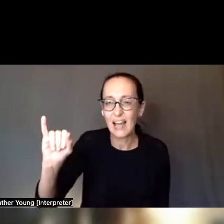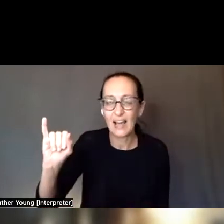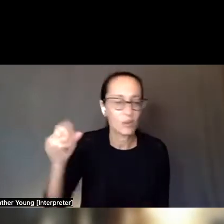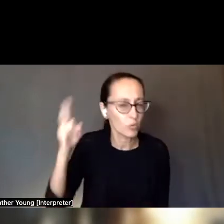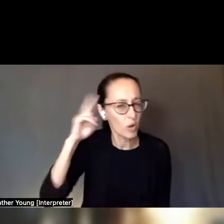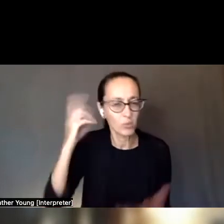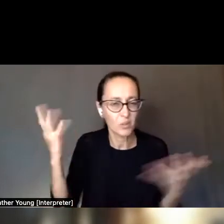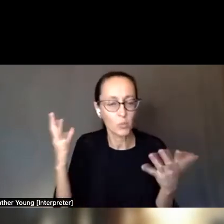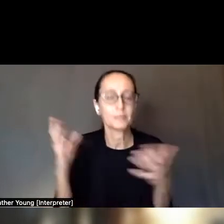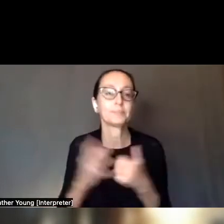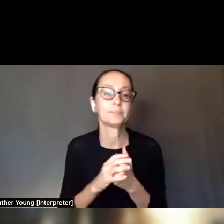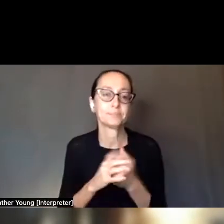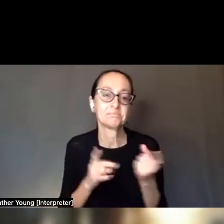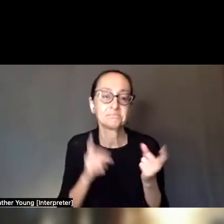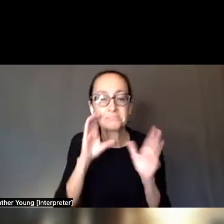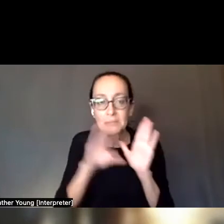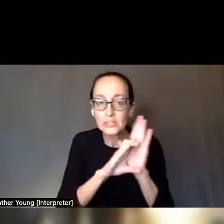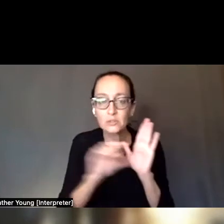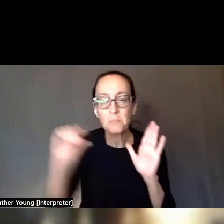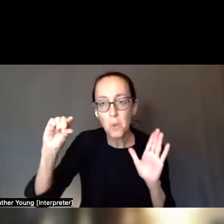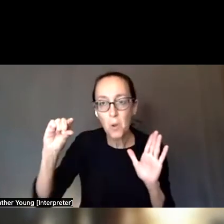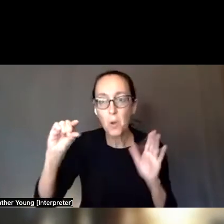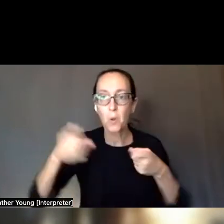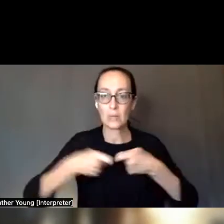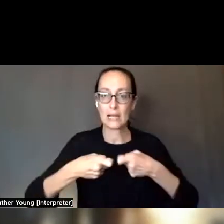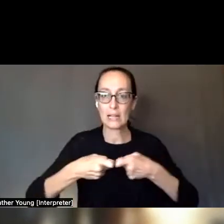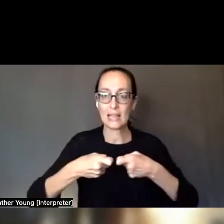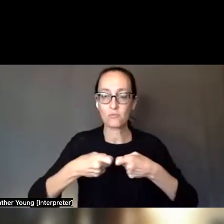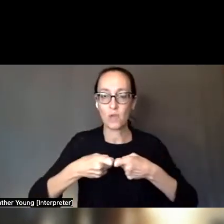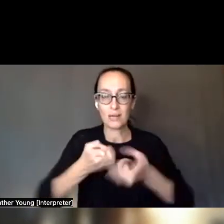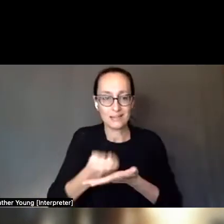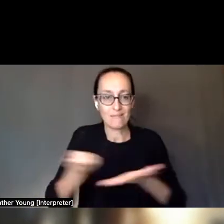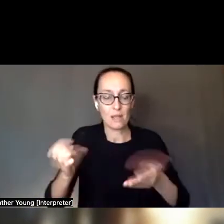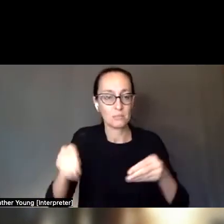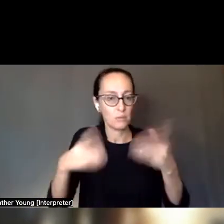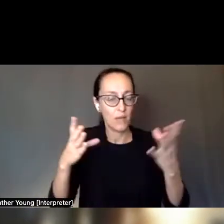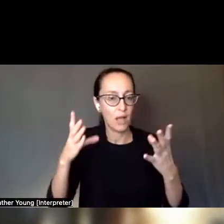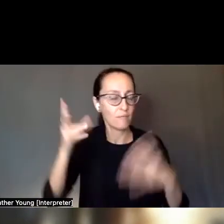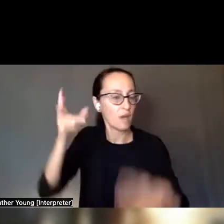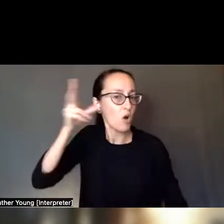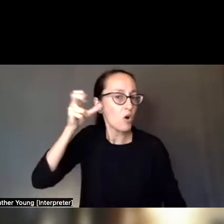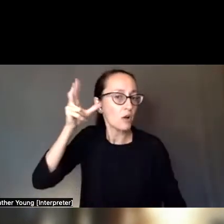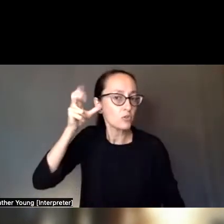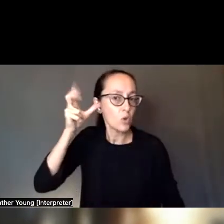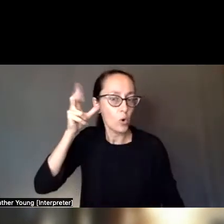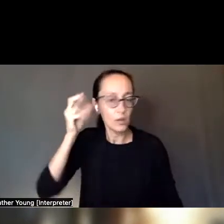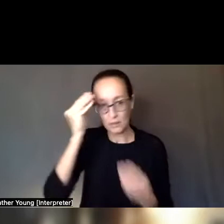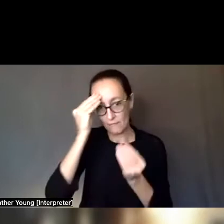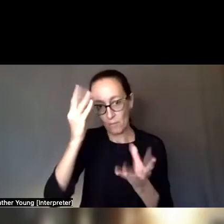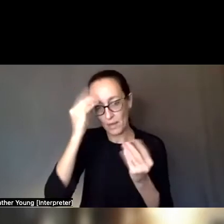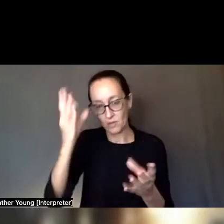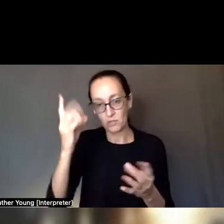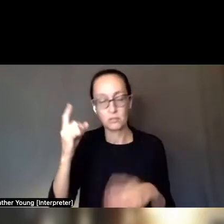and it's a small electronic device that provides auditory information to adults